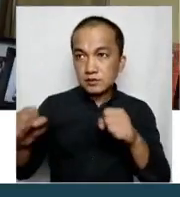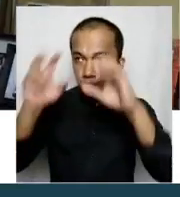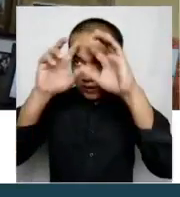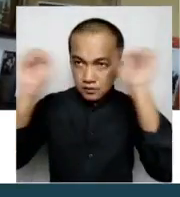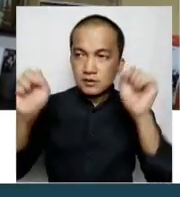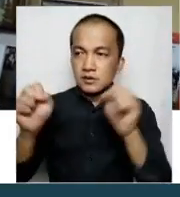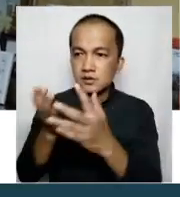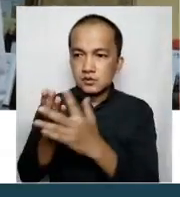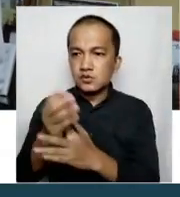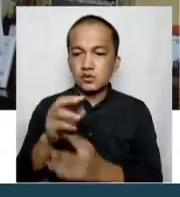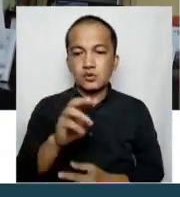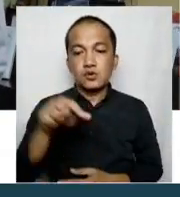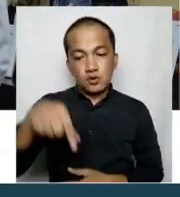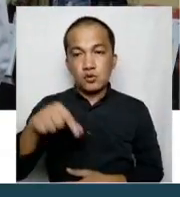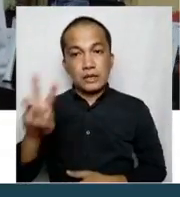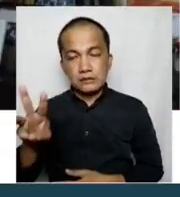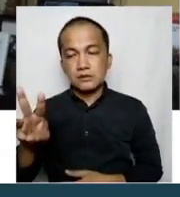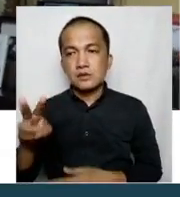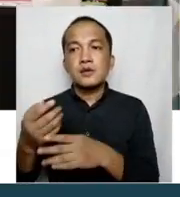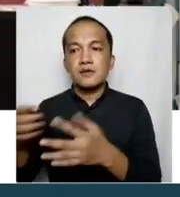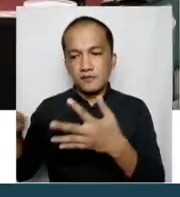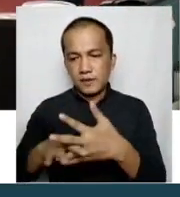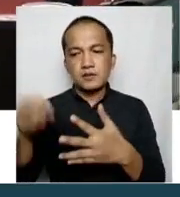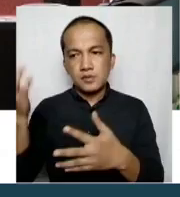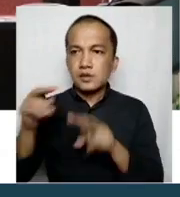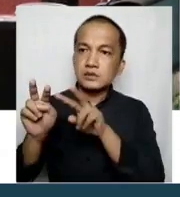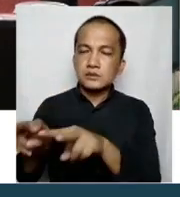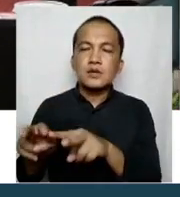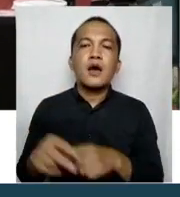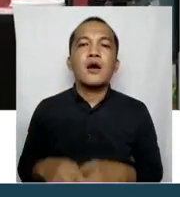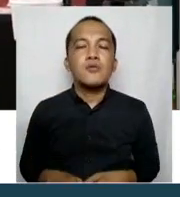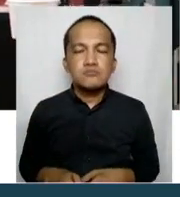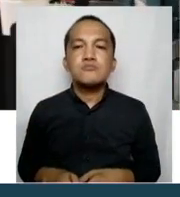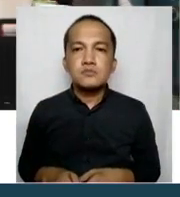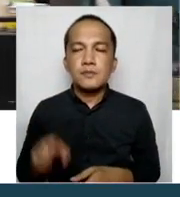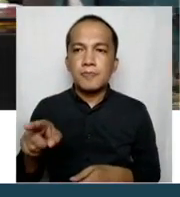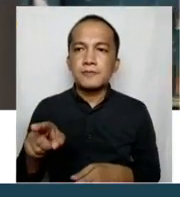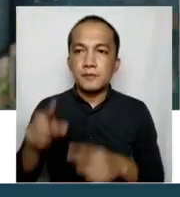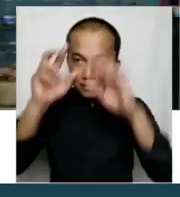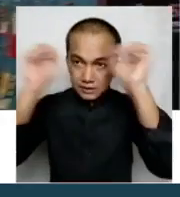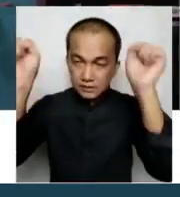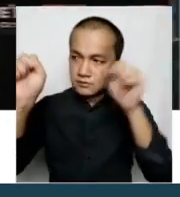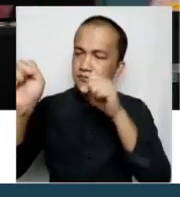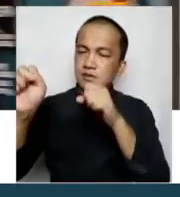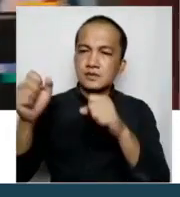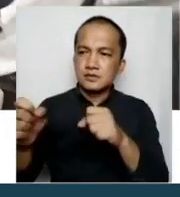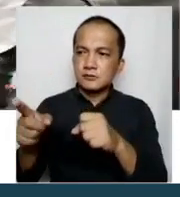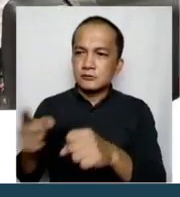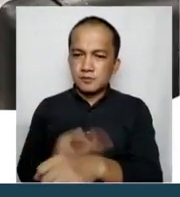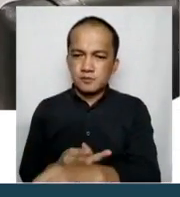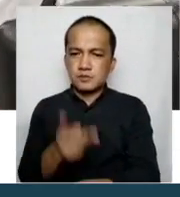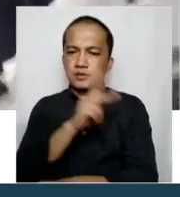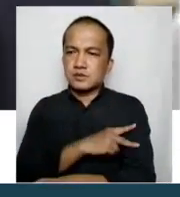through yung quo warranto filed before, we saw that the President has mm-hmm. been weaponizing the three